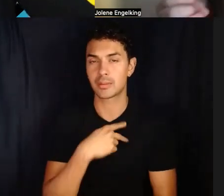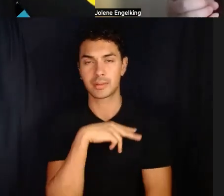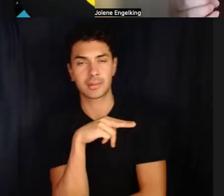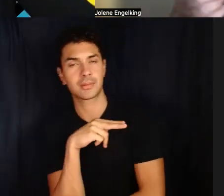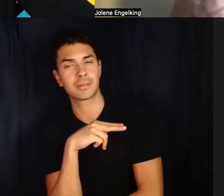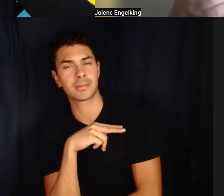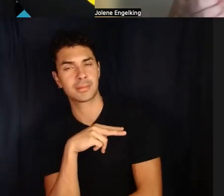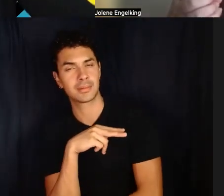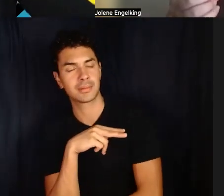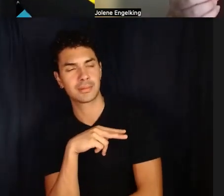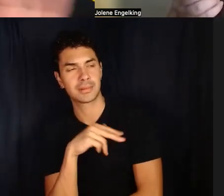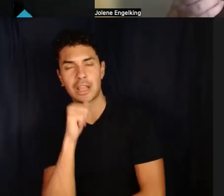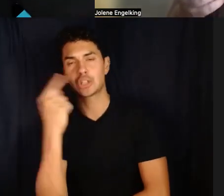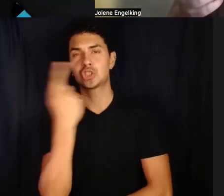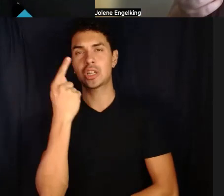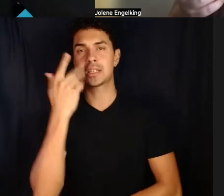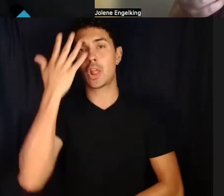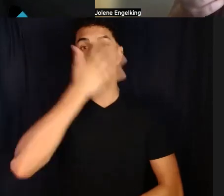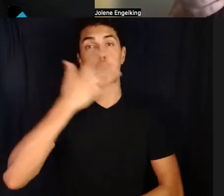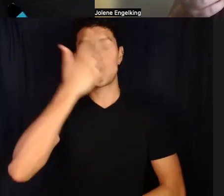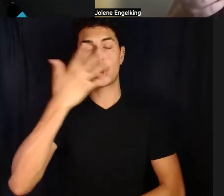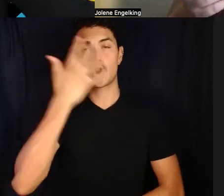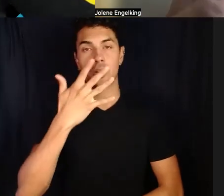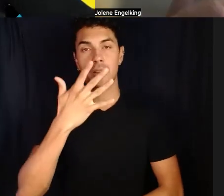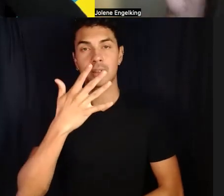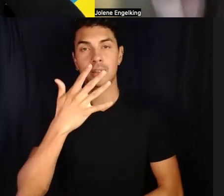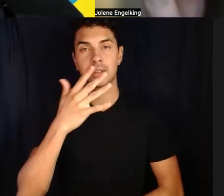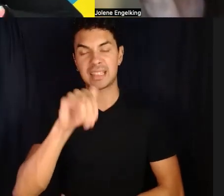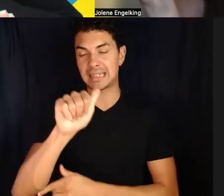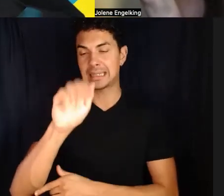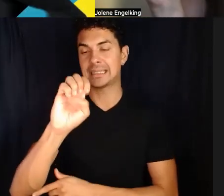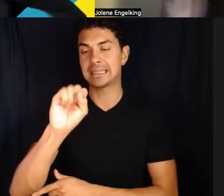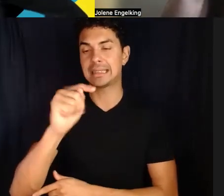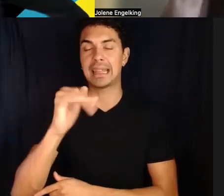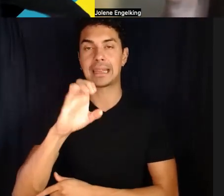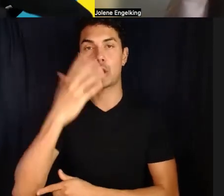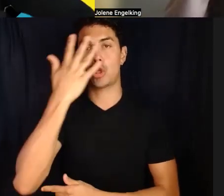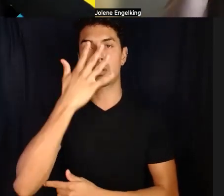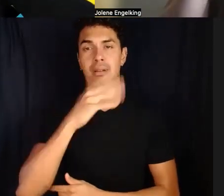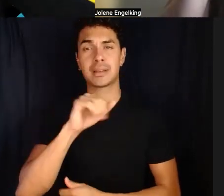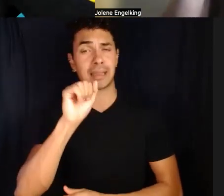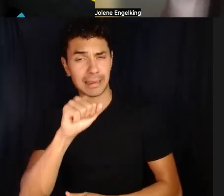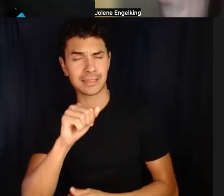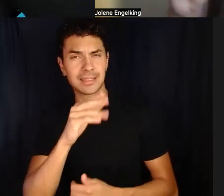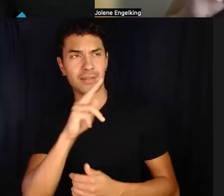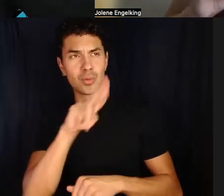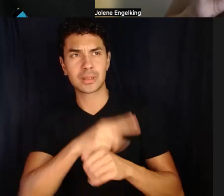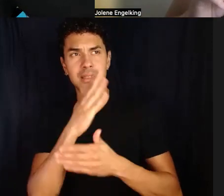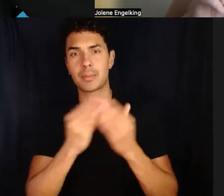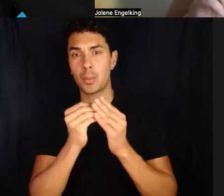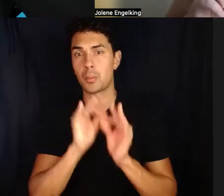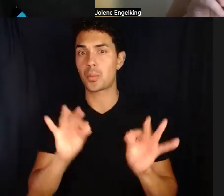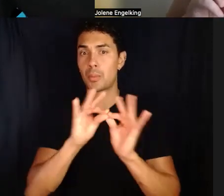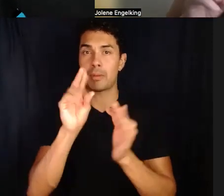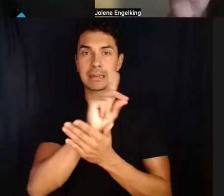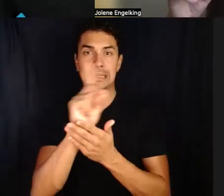it's not just outward aesthetics of, you know, being Native. Like, yeah, there's different things that are going to like be important to like have in design